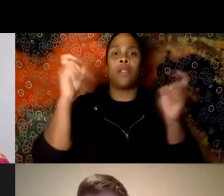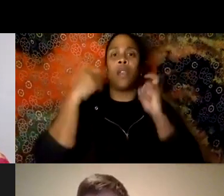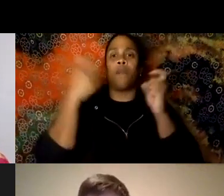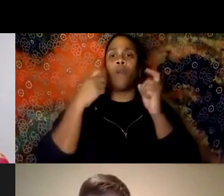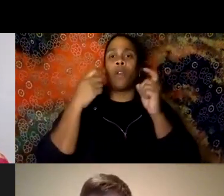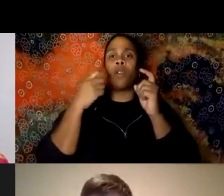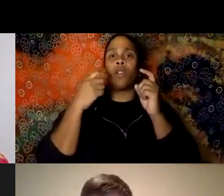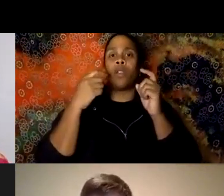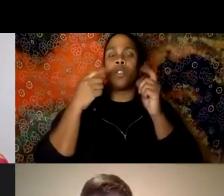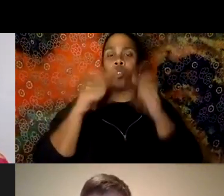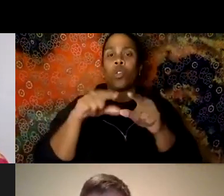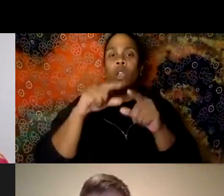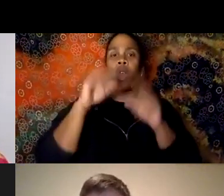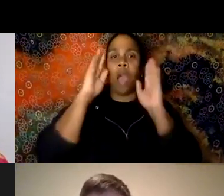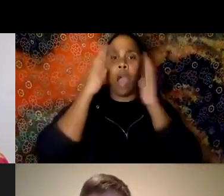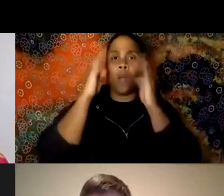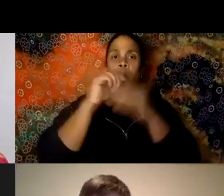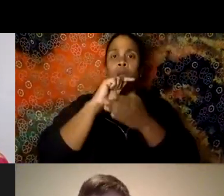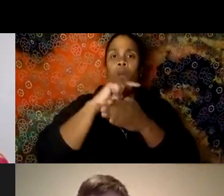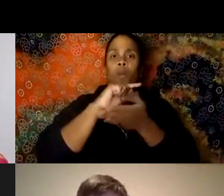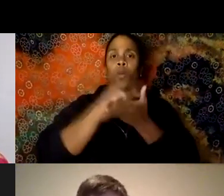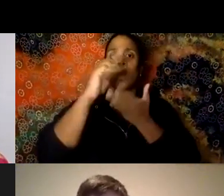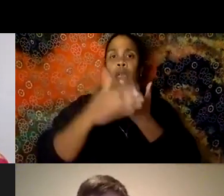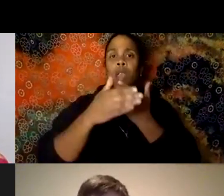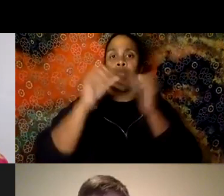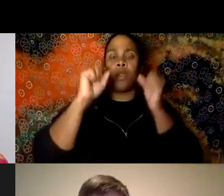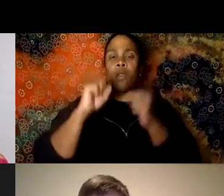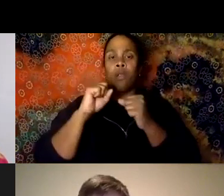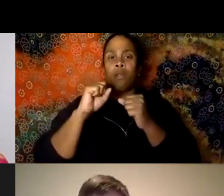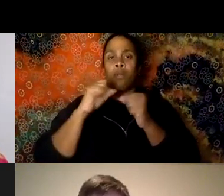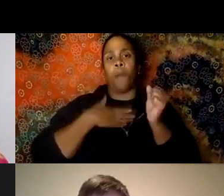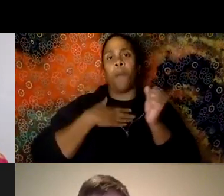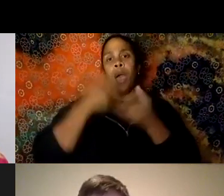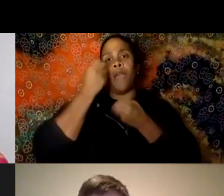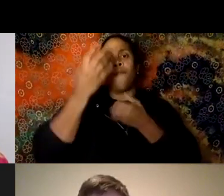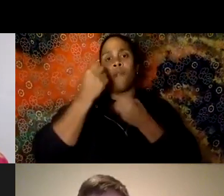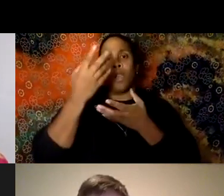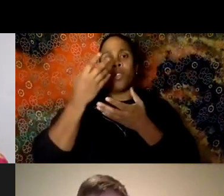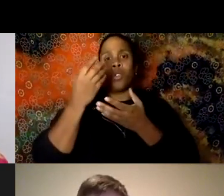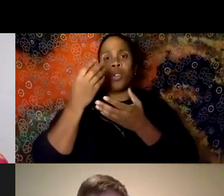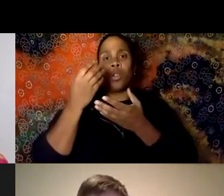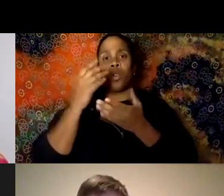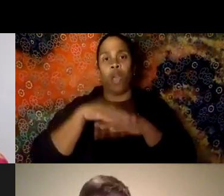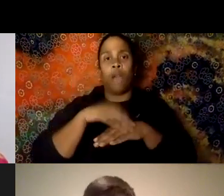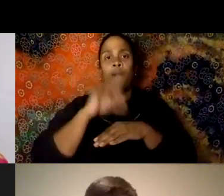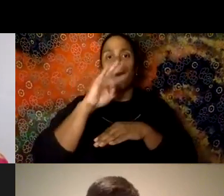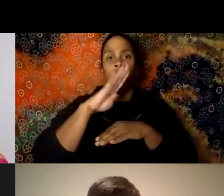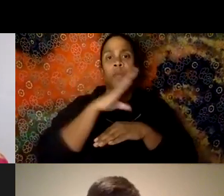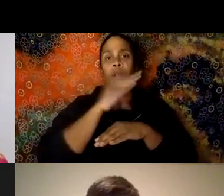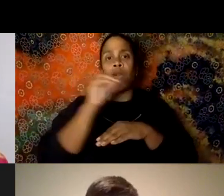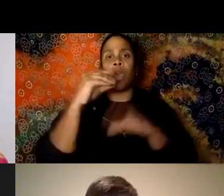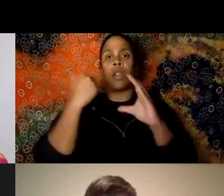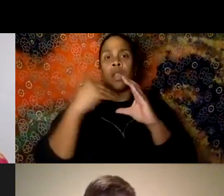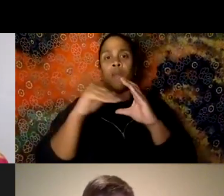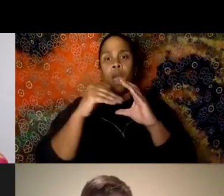Texas and interested, you can find me at Sacred Chakras on Facebook, or my email will